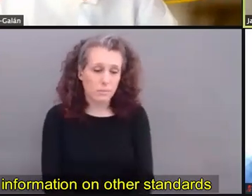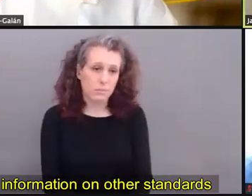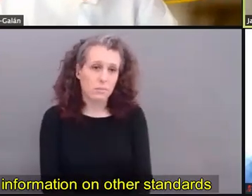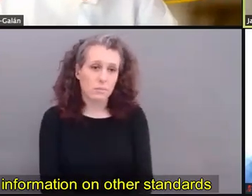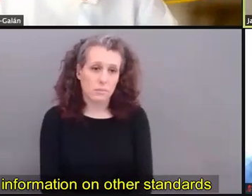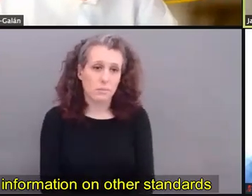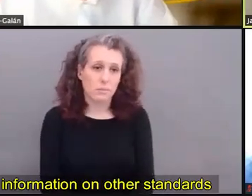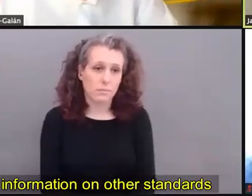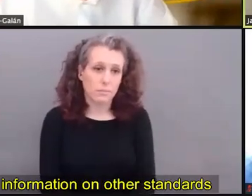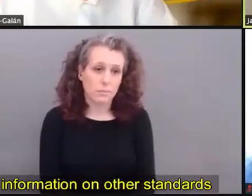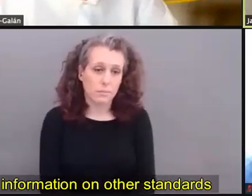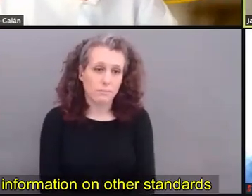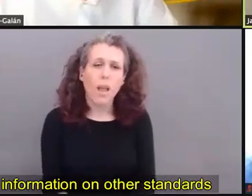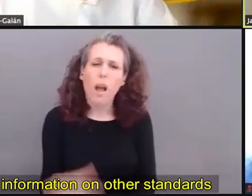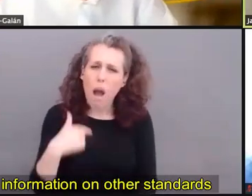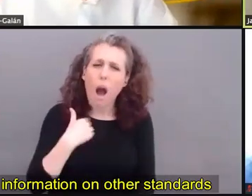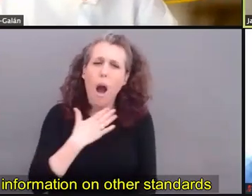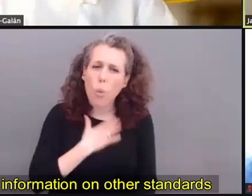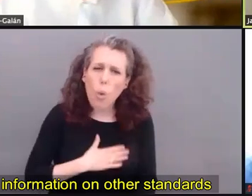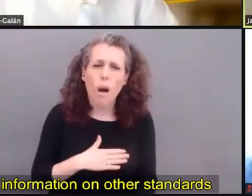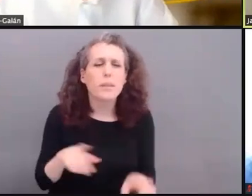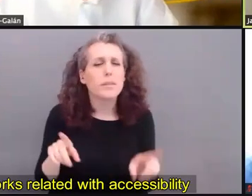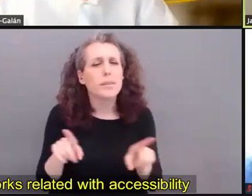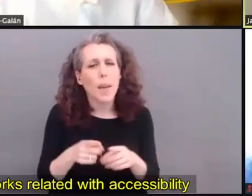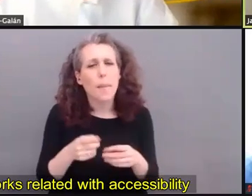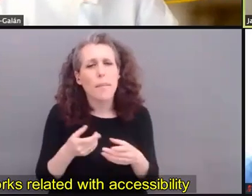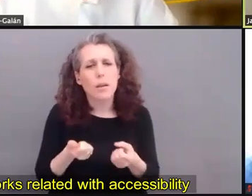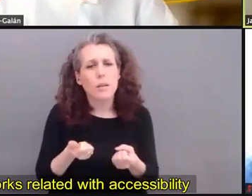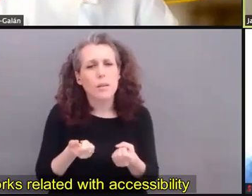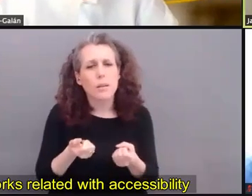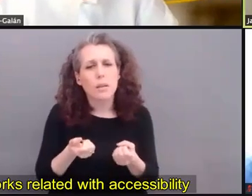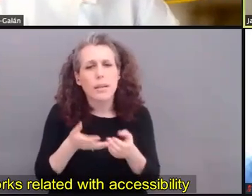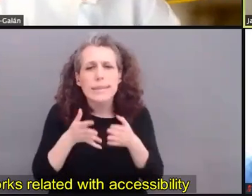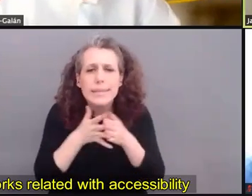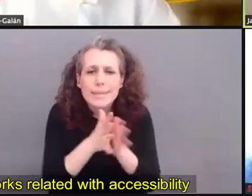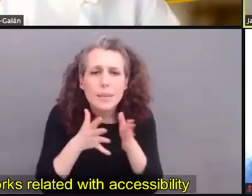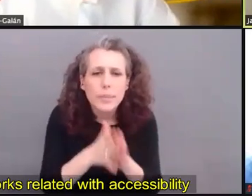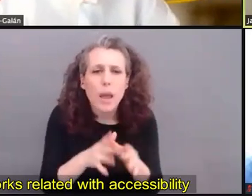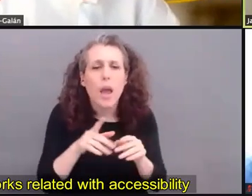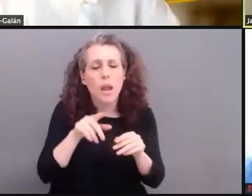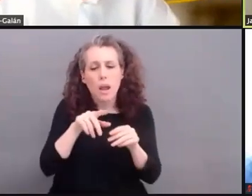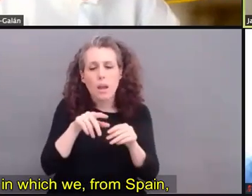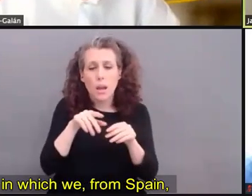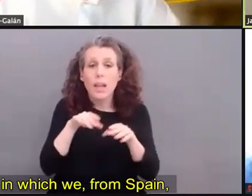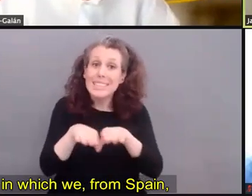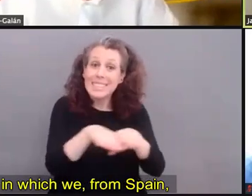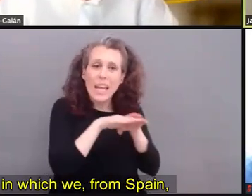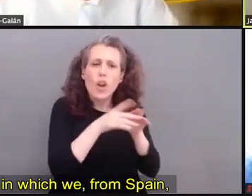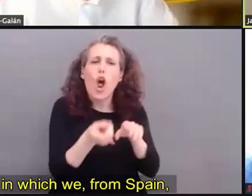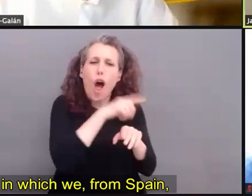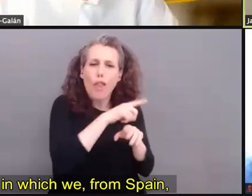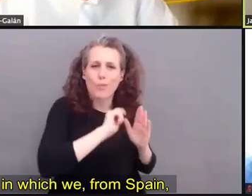some information on other standards works related with accessibility in